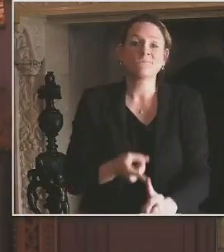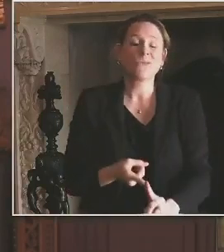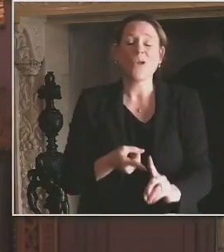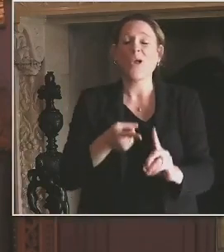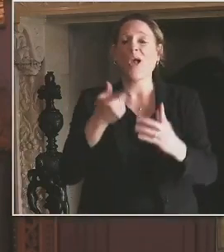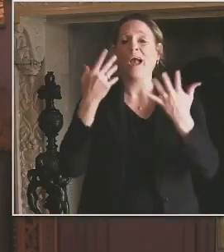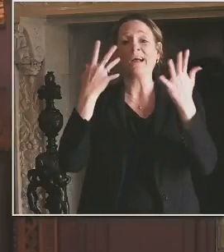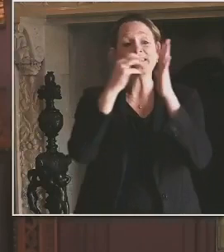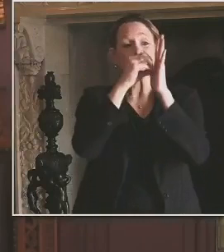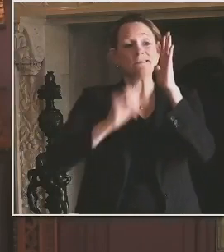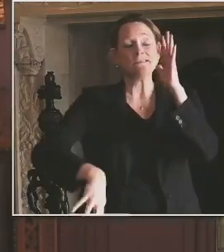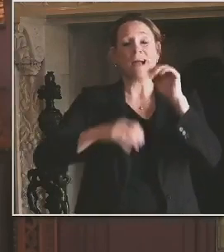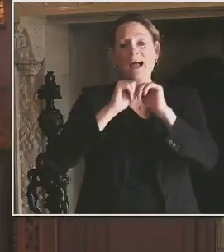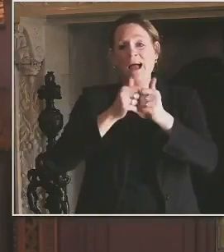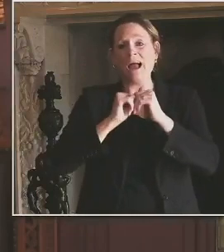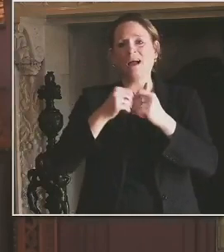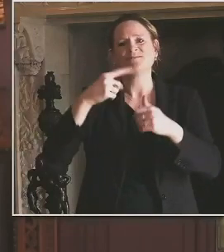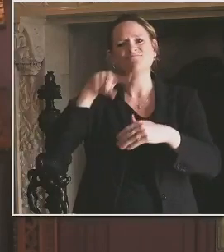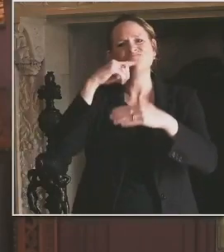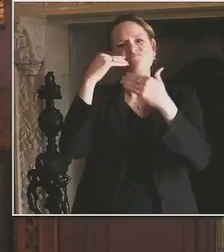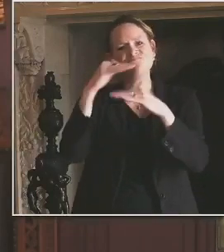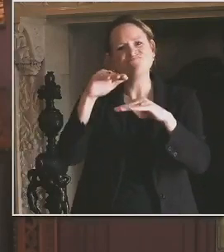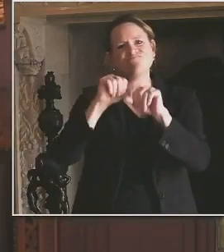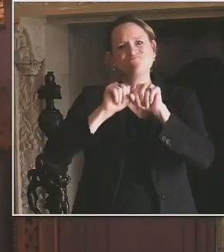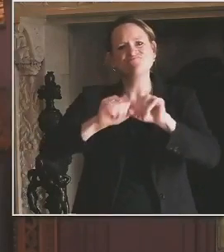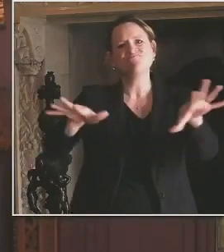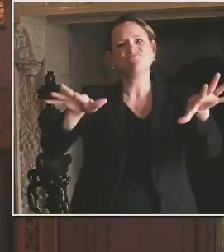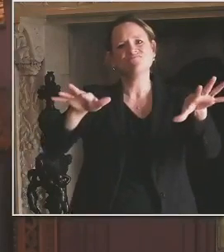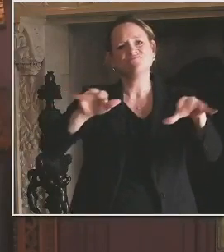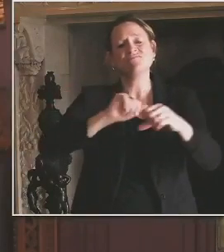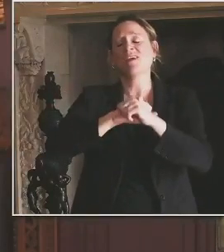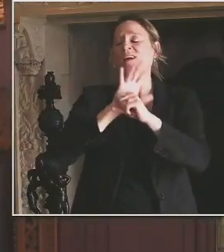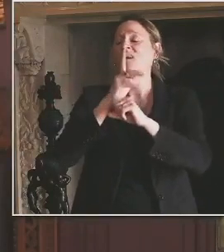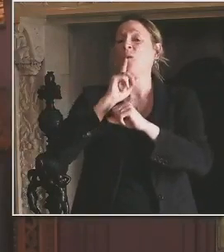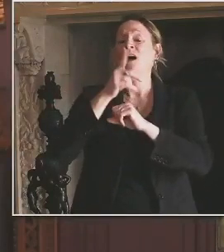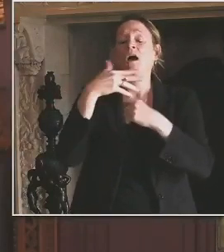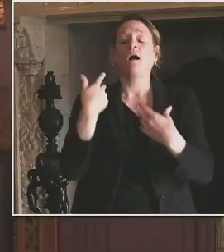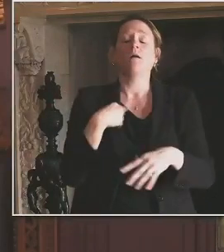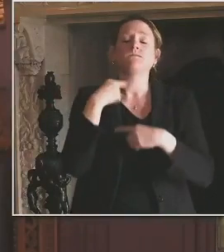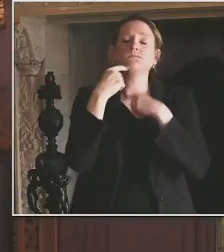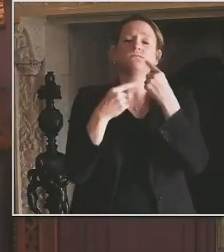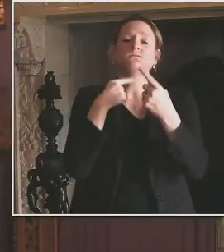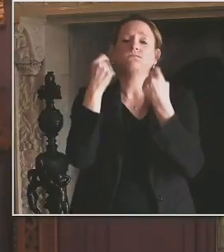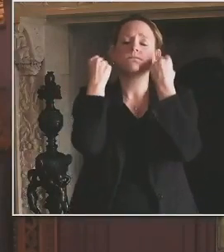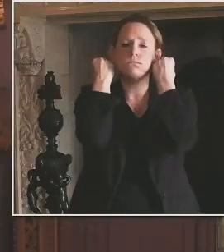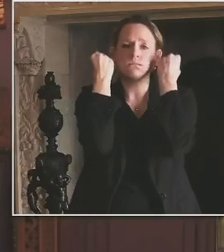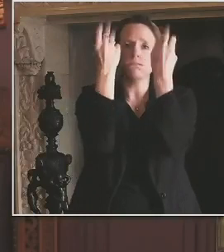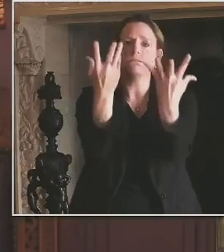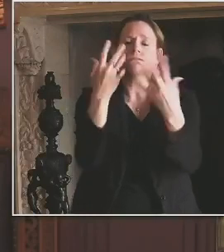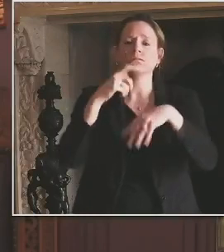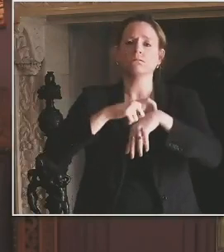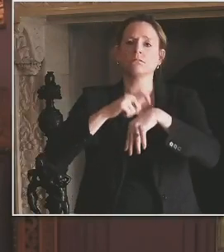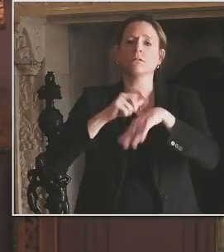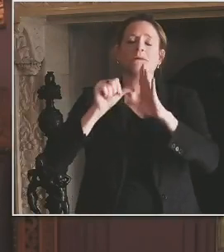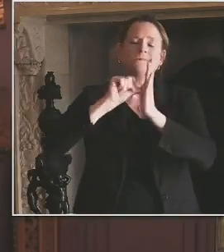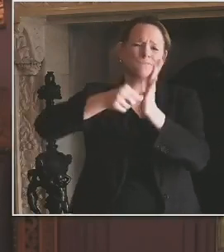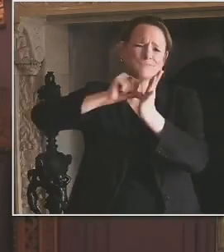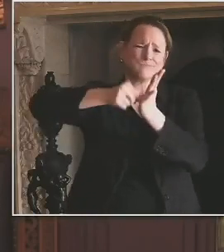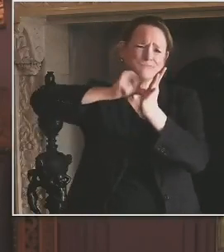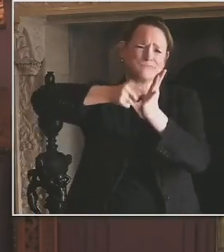said probably 15 times today and do it well. And then we will be in a better position.